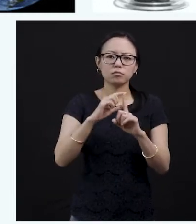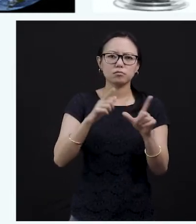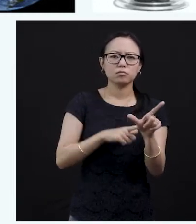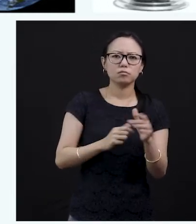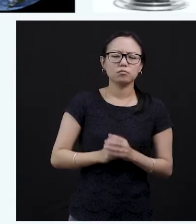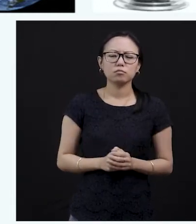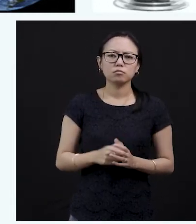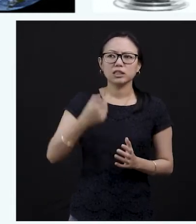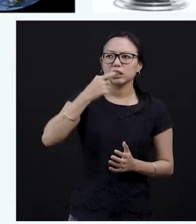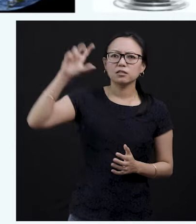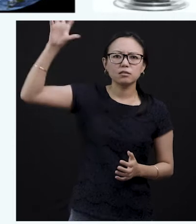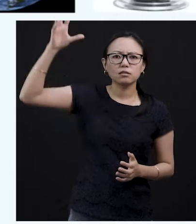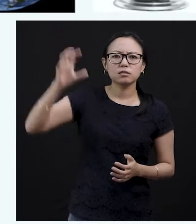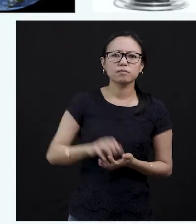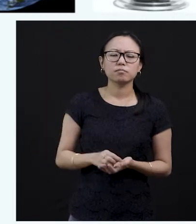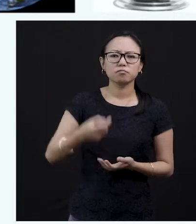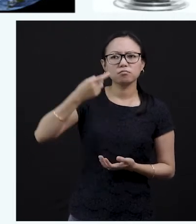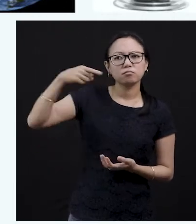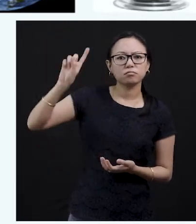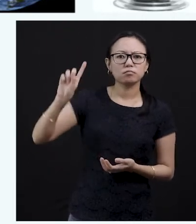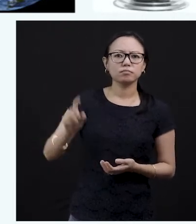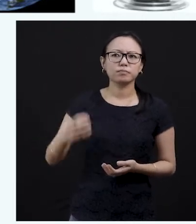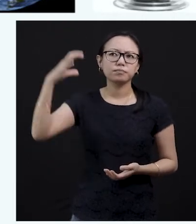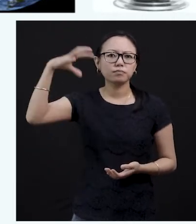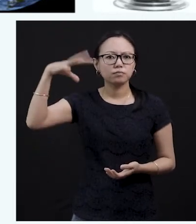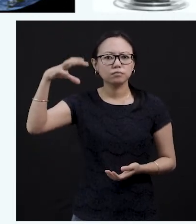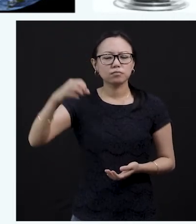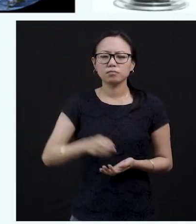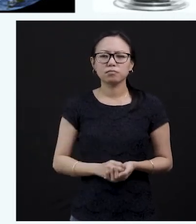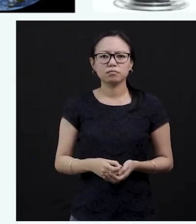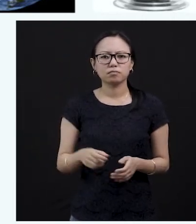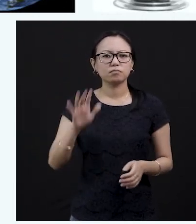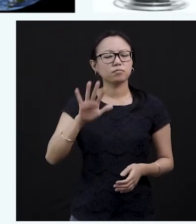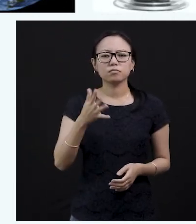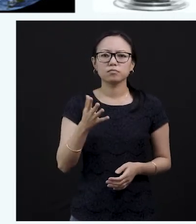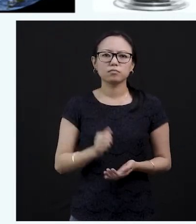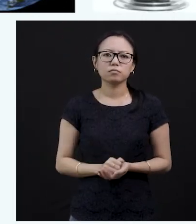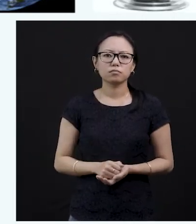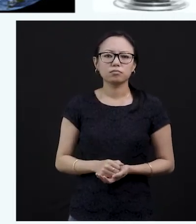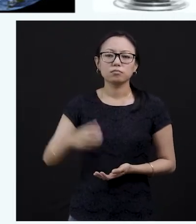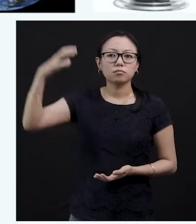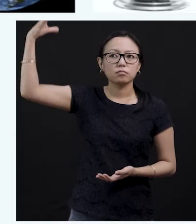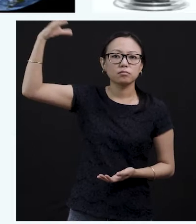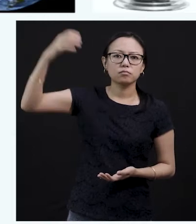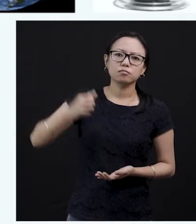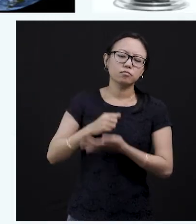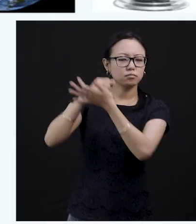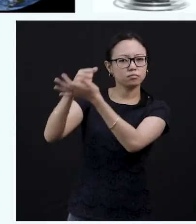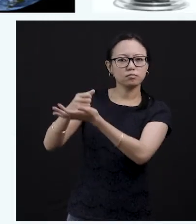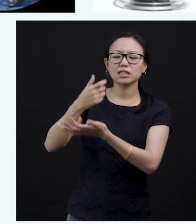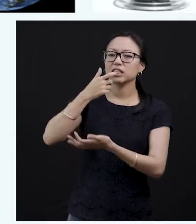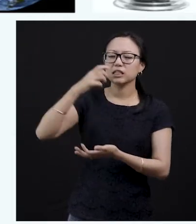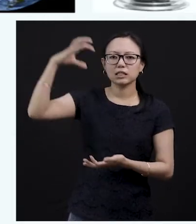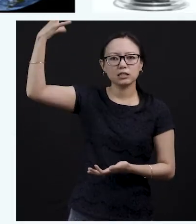is actually the reflection of the sun, okay? Then I explained to you about the 8